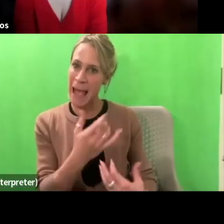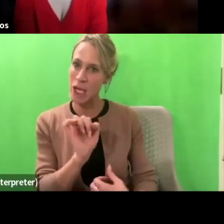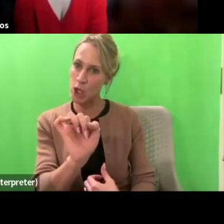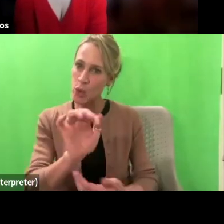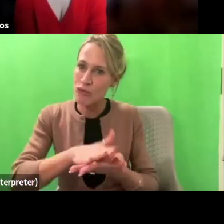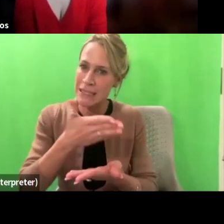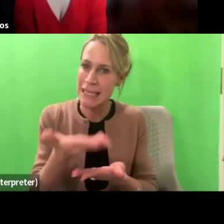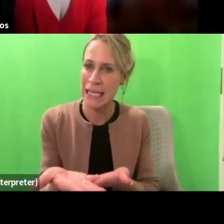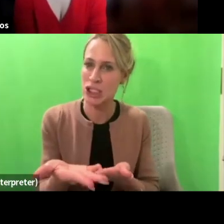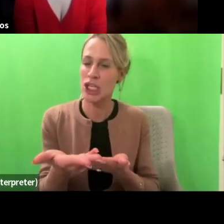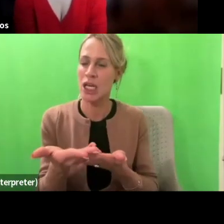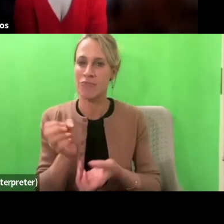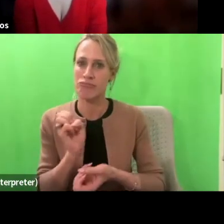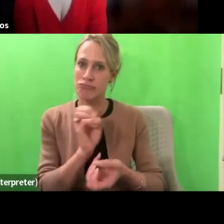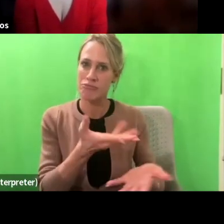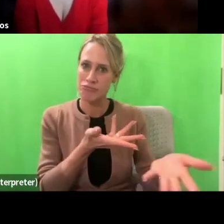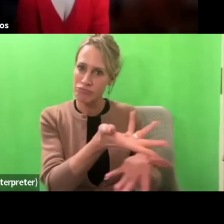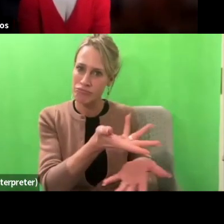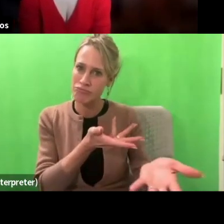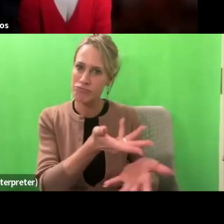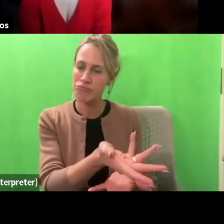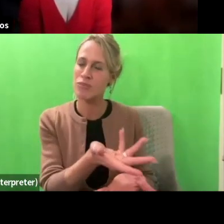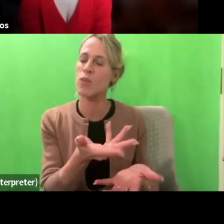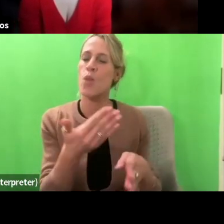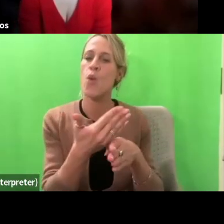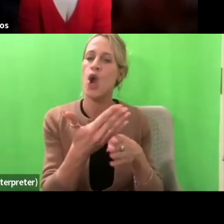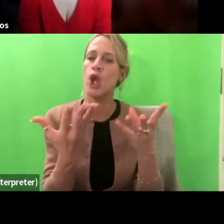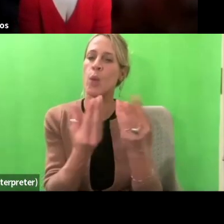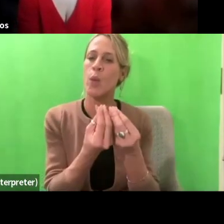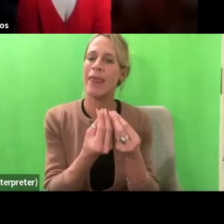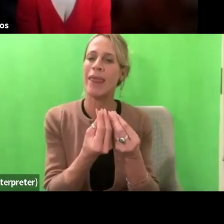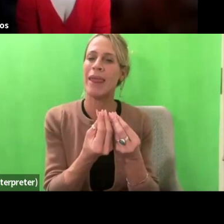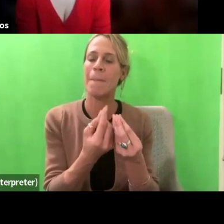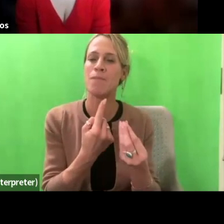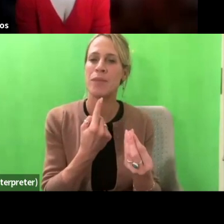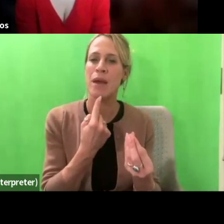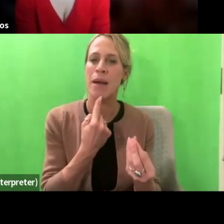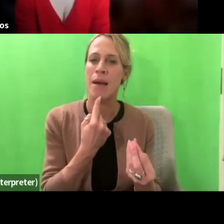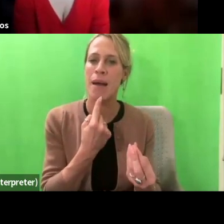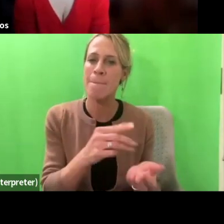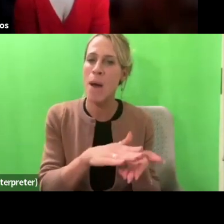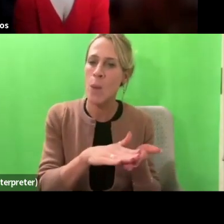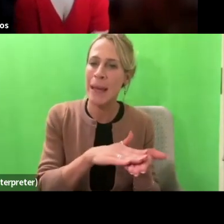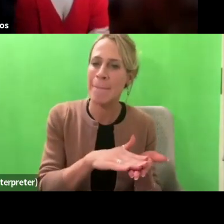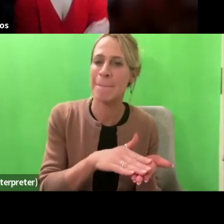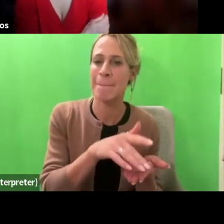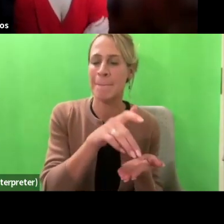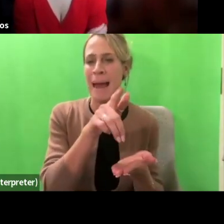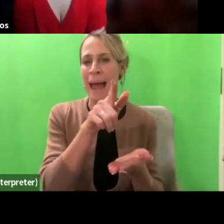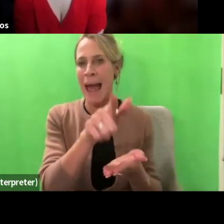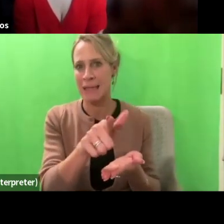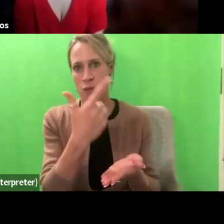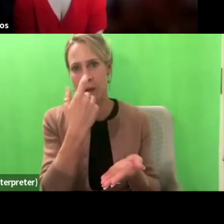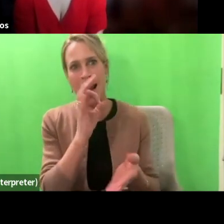translations? And for the poets, what was it like working with a translator who could ask you questions? I'd like to hear